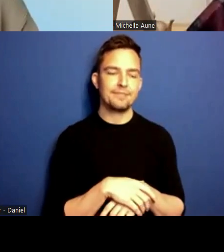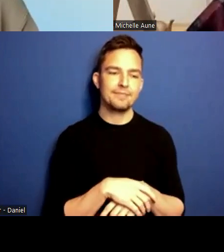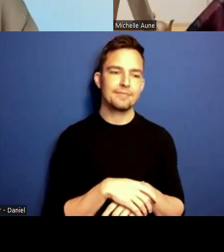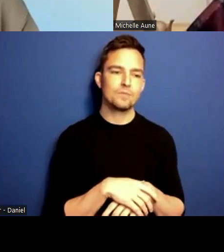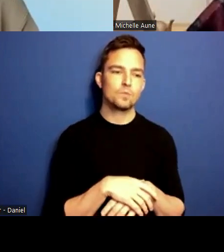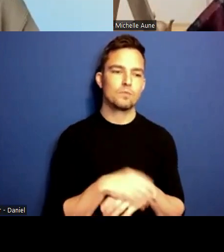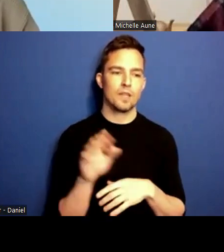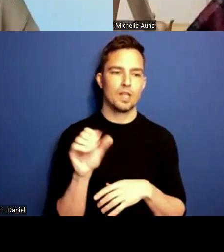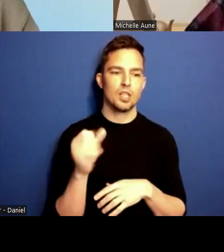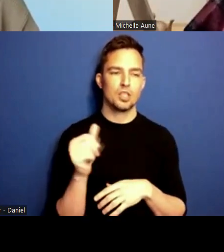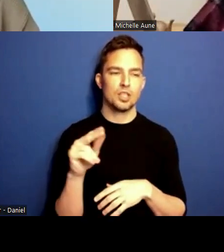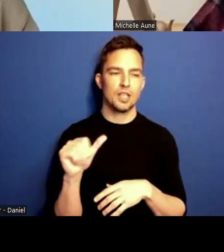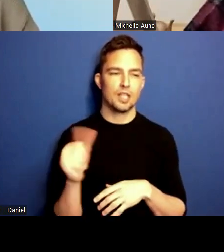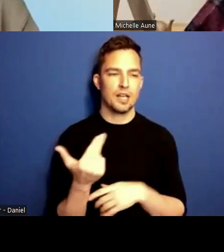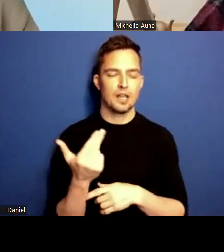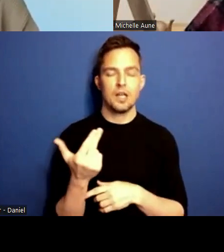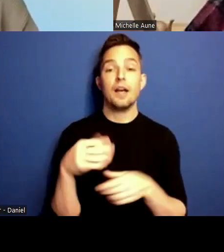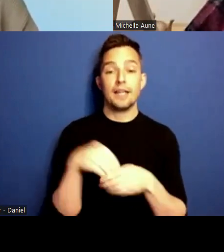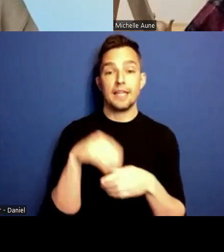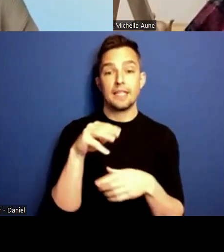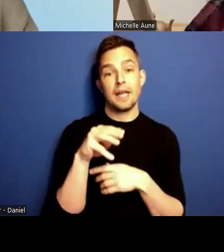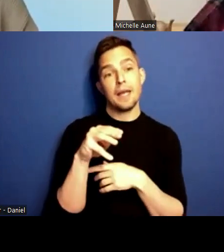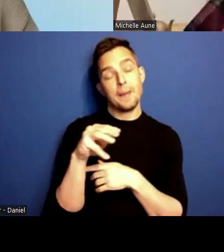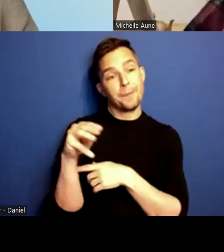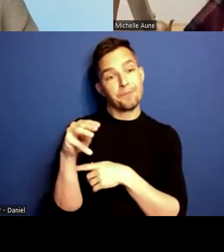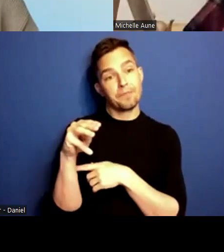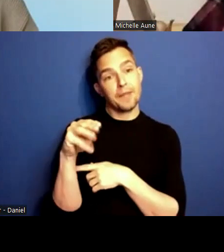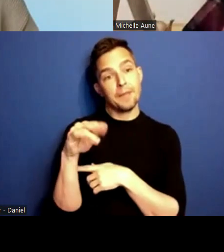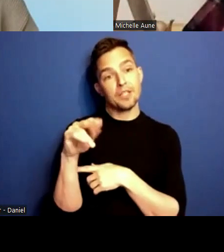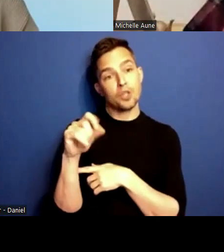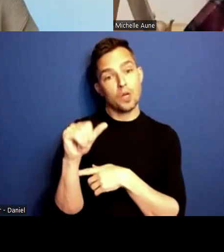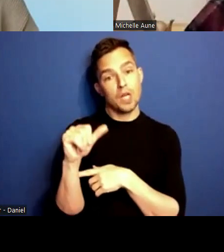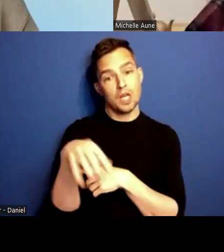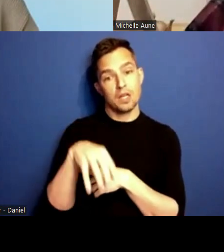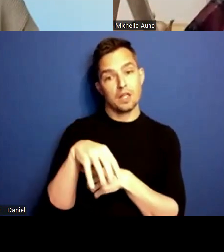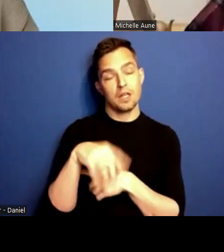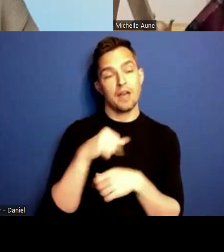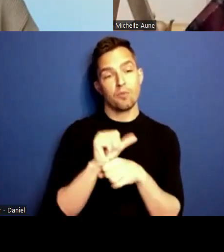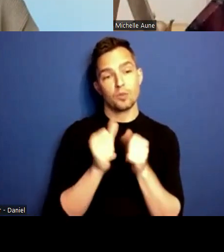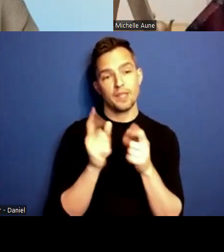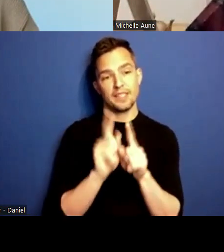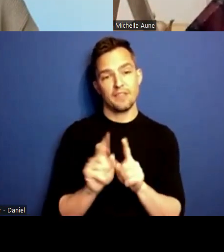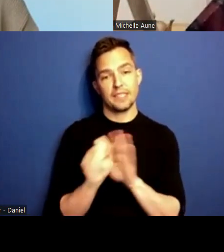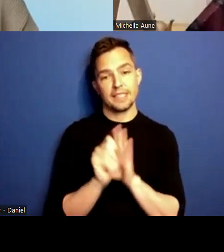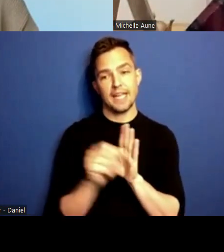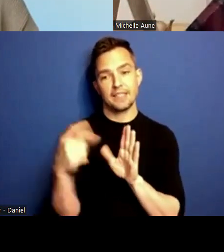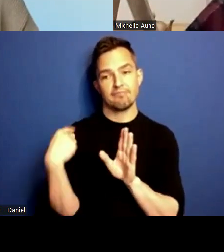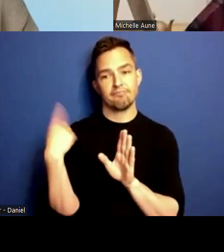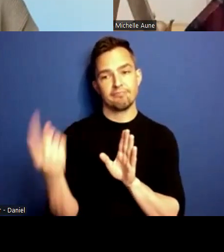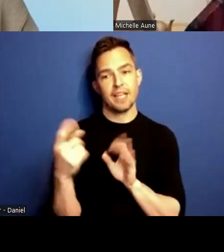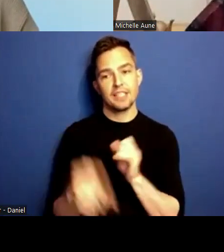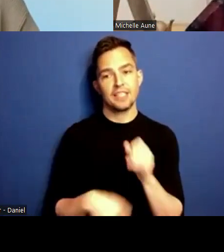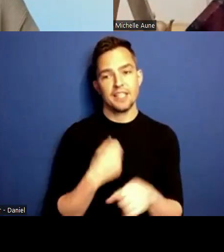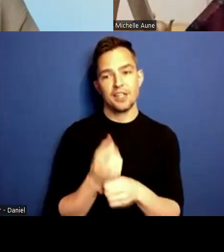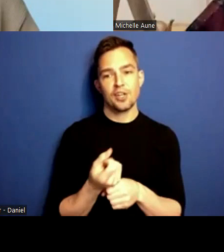And in Minnesota, I've actually been working with a number of states over the last year or so to